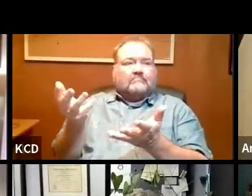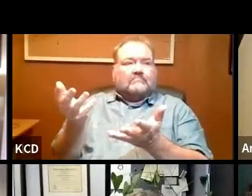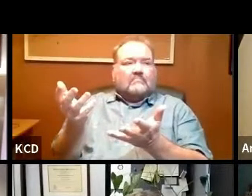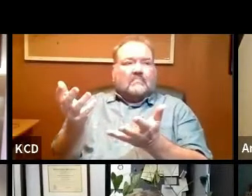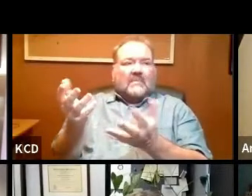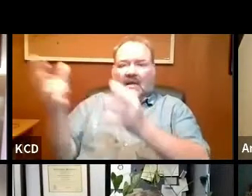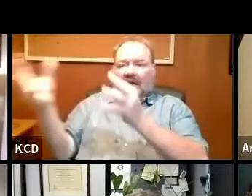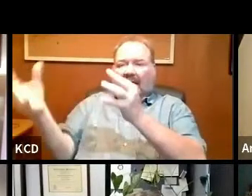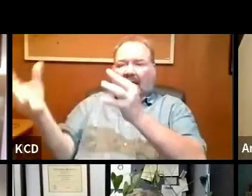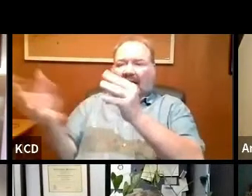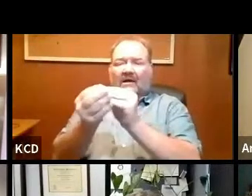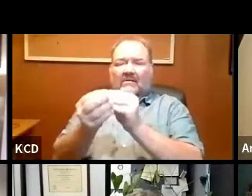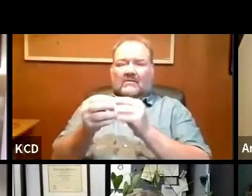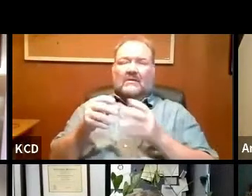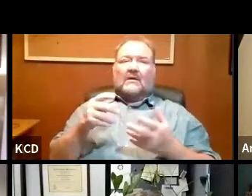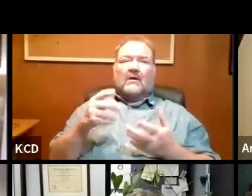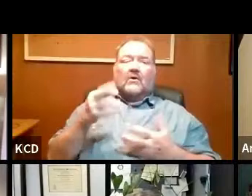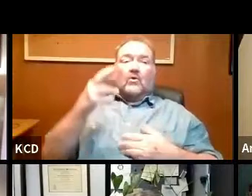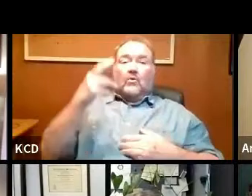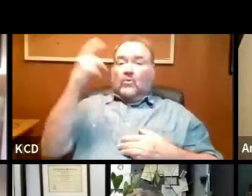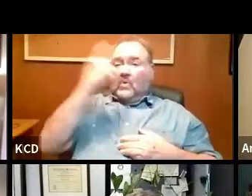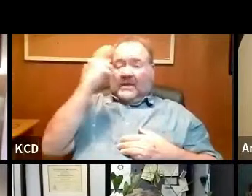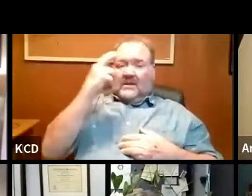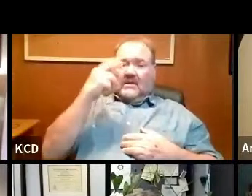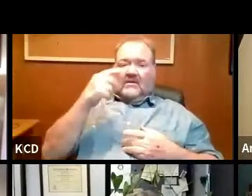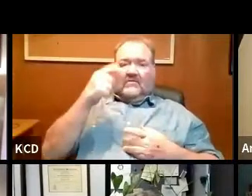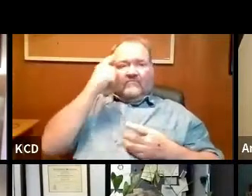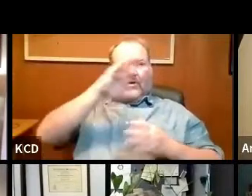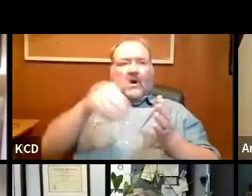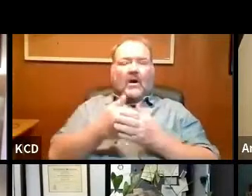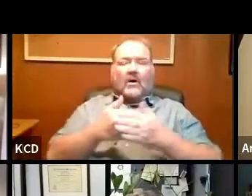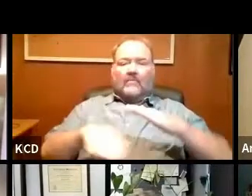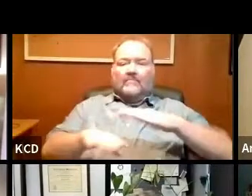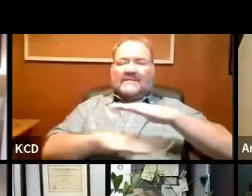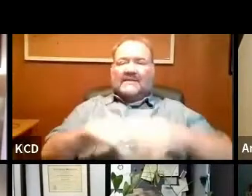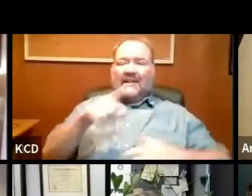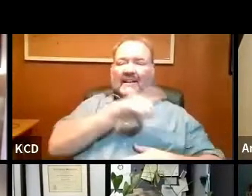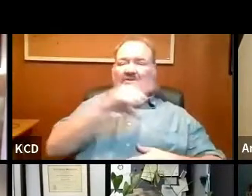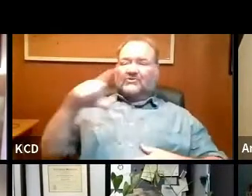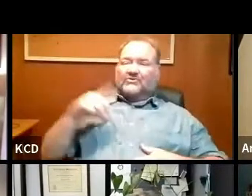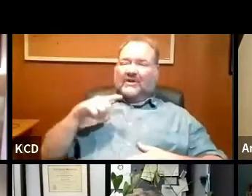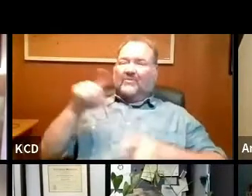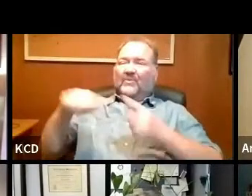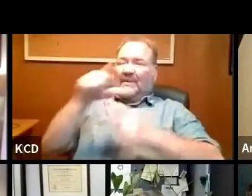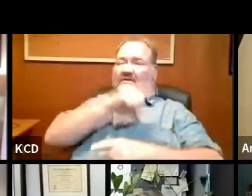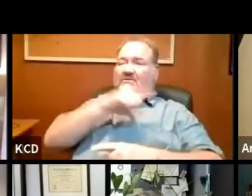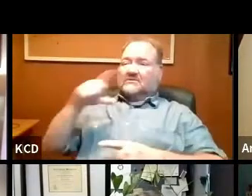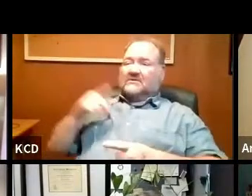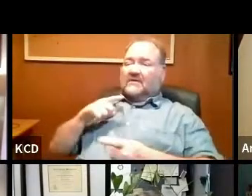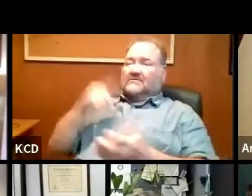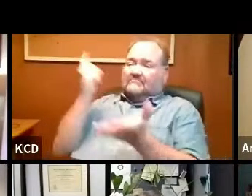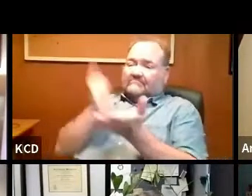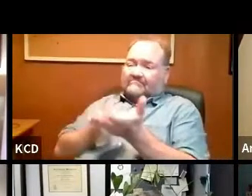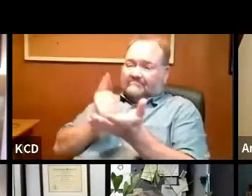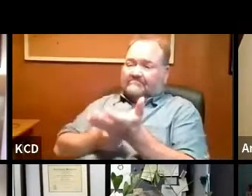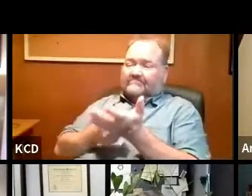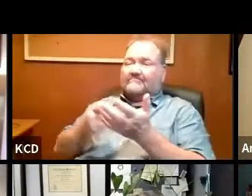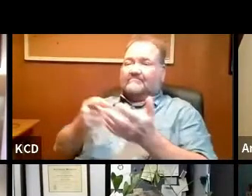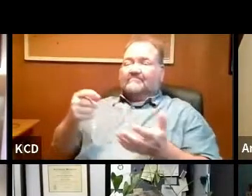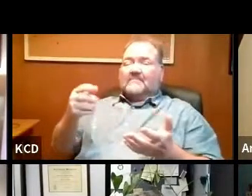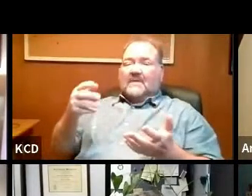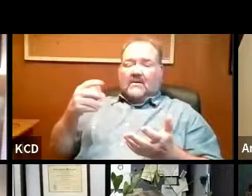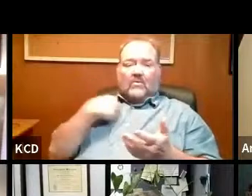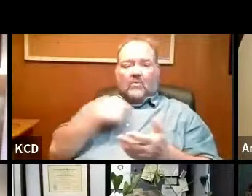notation on that. This is done for all basic legislation that goes through the legislature. Now we are